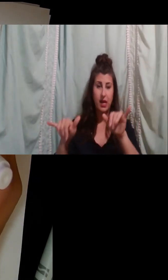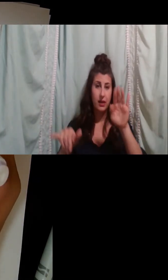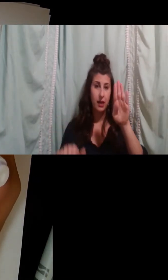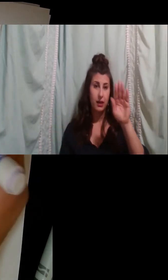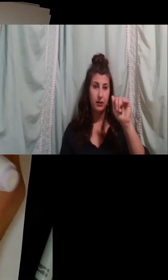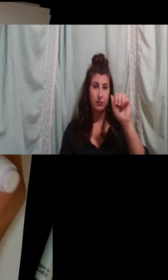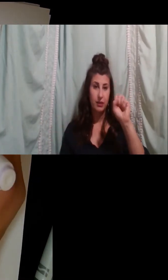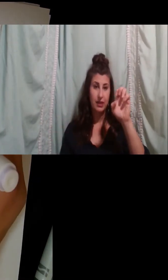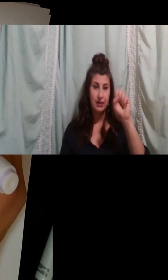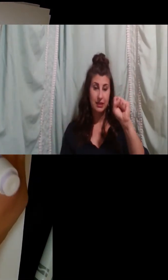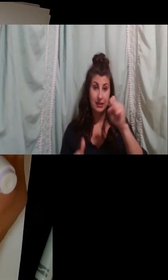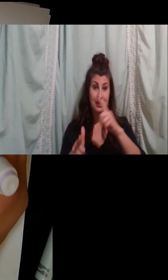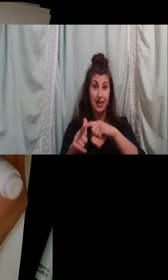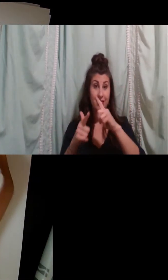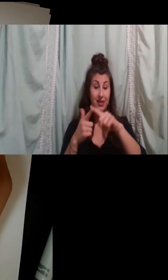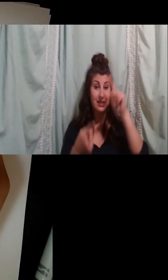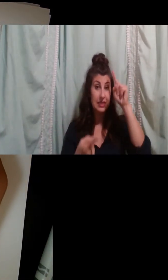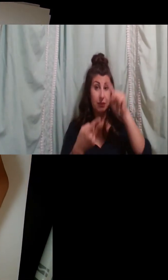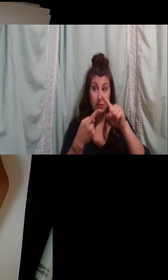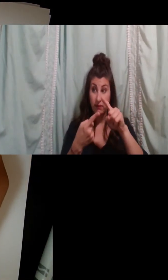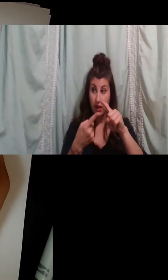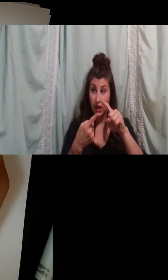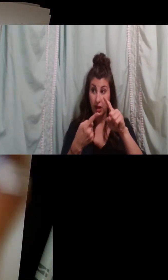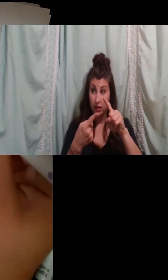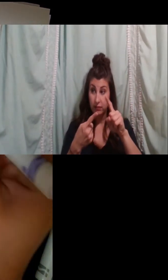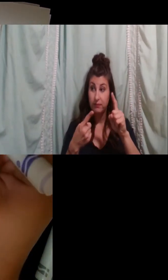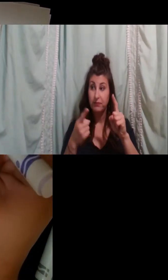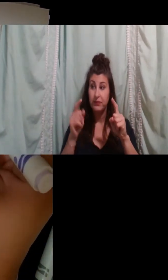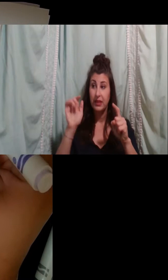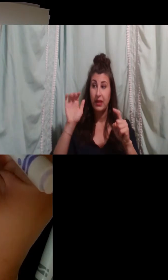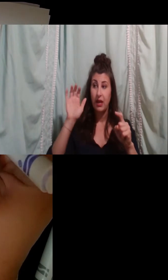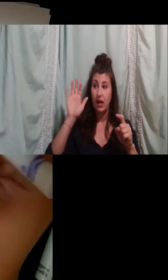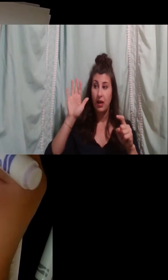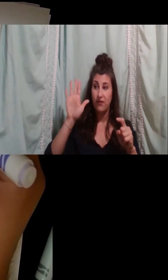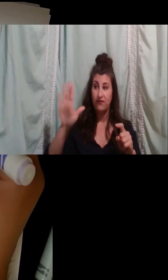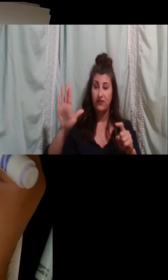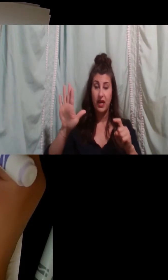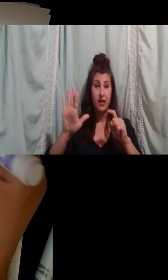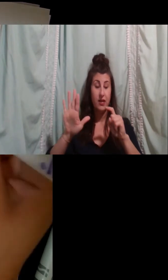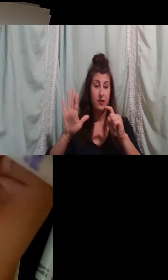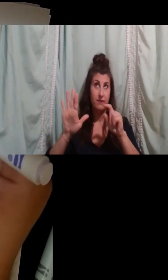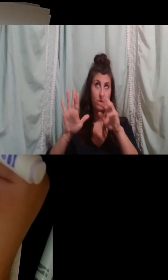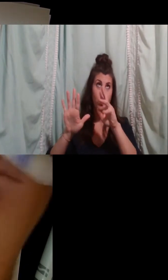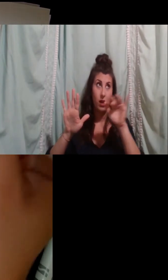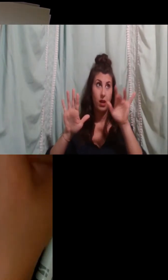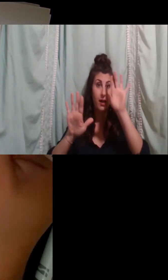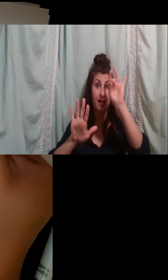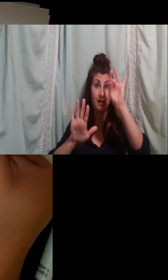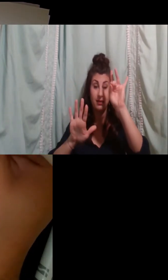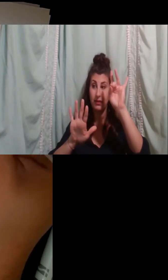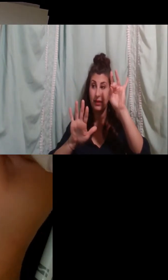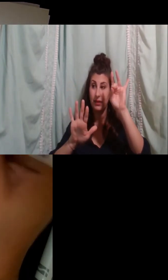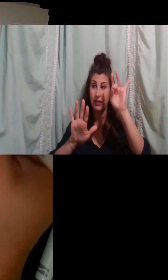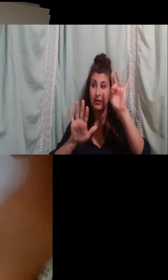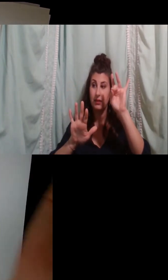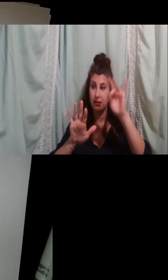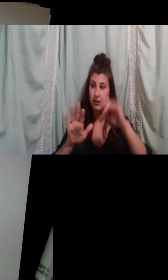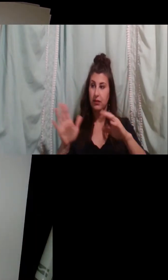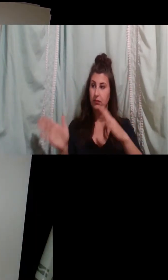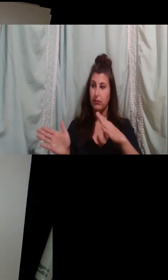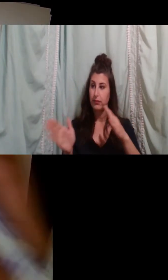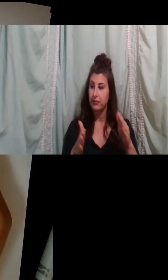like bases and then simplifying, and that will be 5 to the 4, 5, 6, 7,